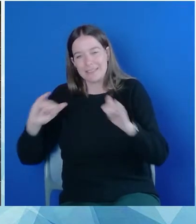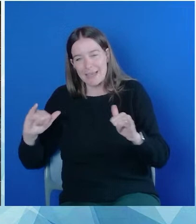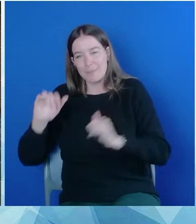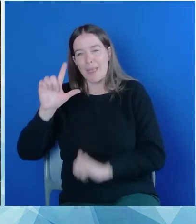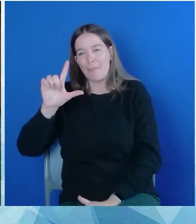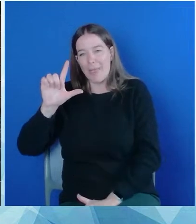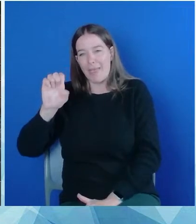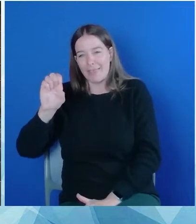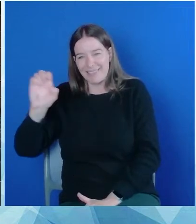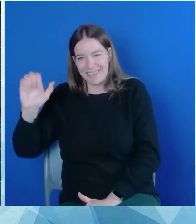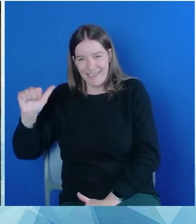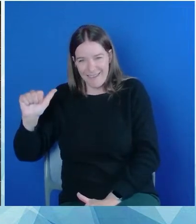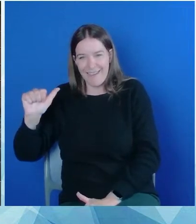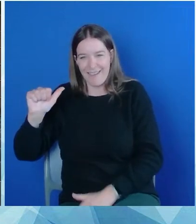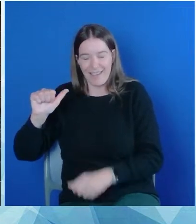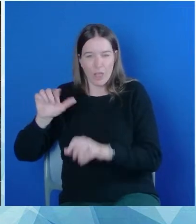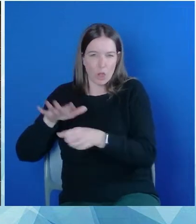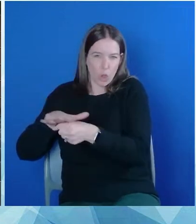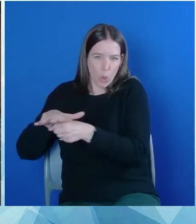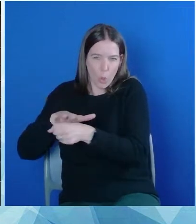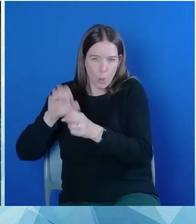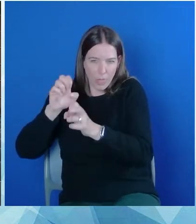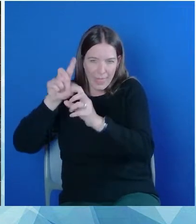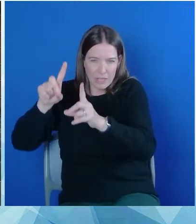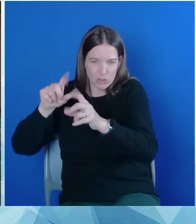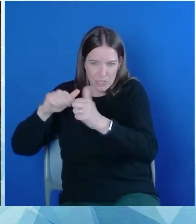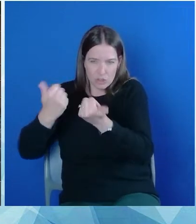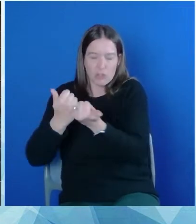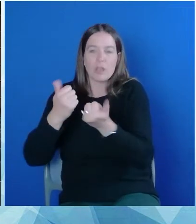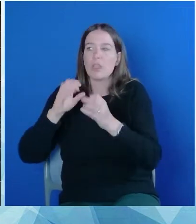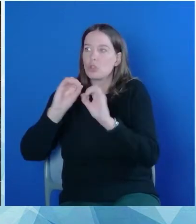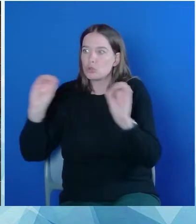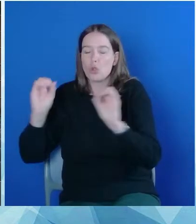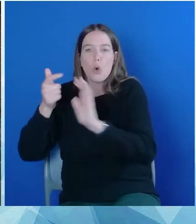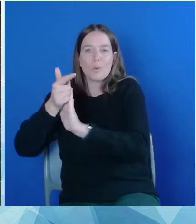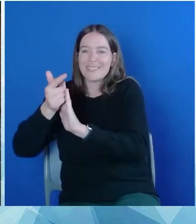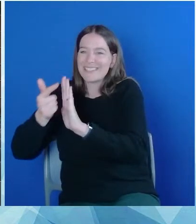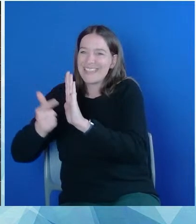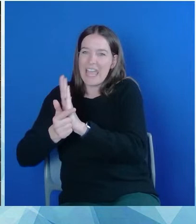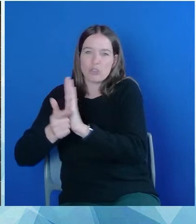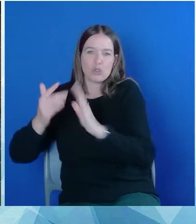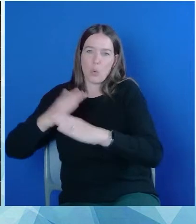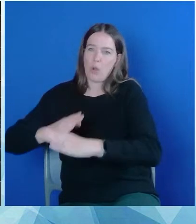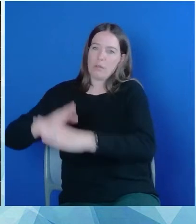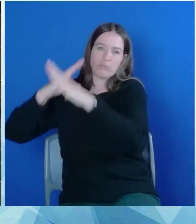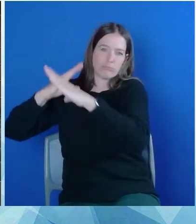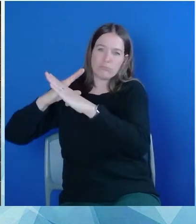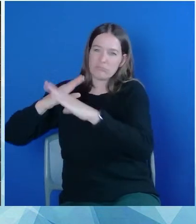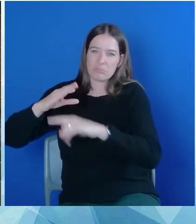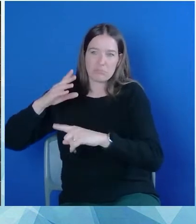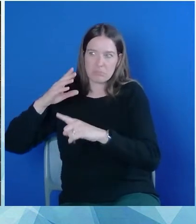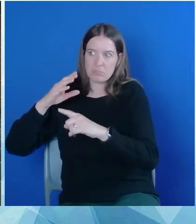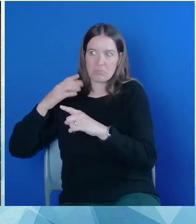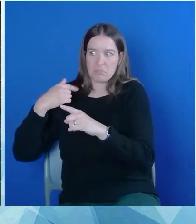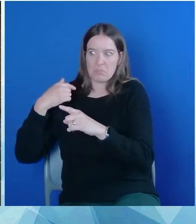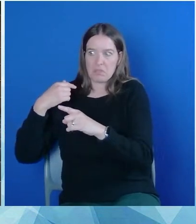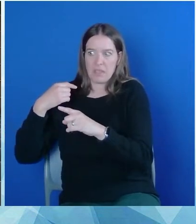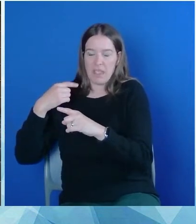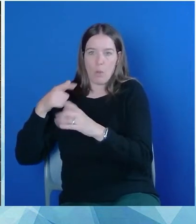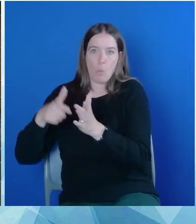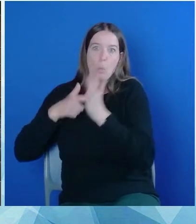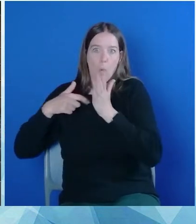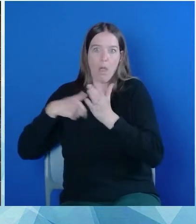no statutory impediment that would prevent us from taking this out. So,